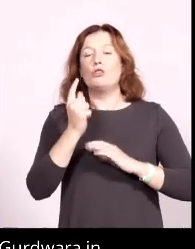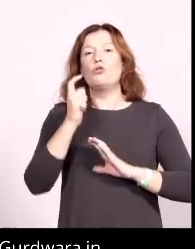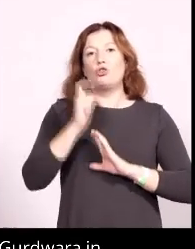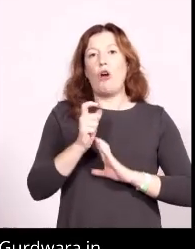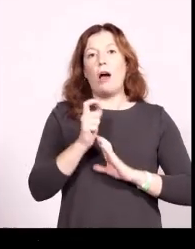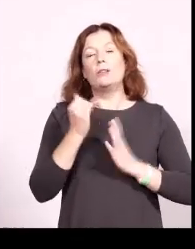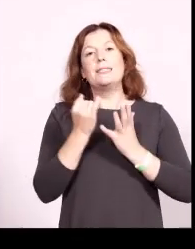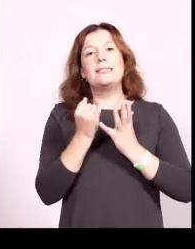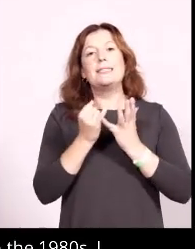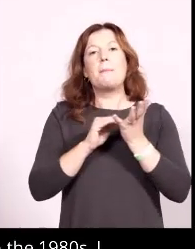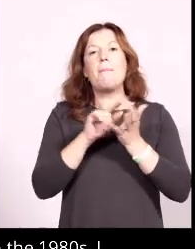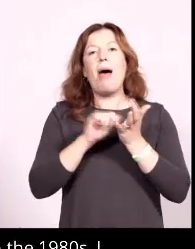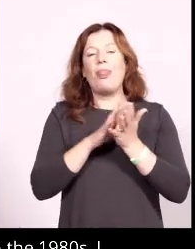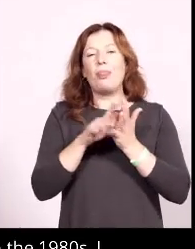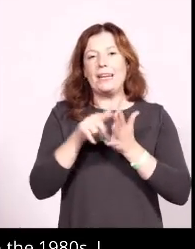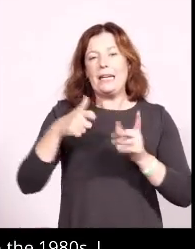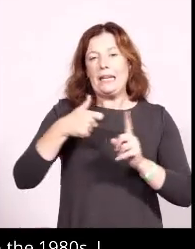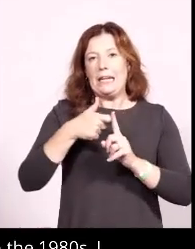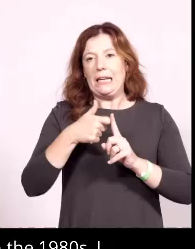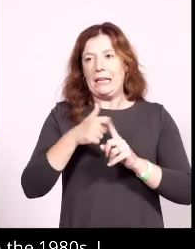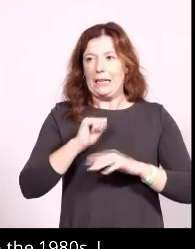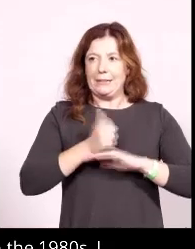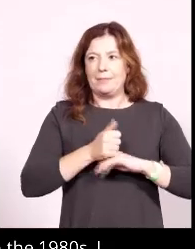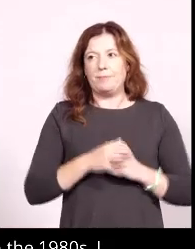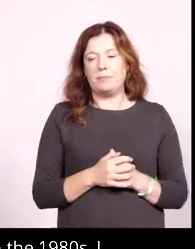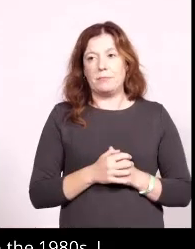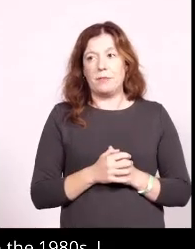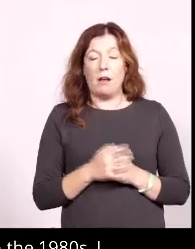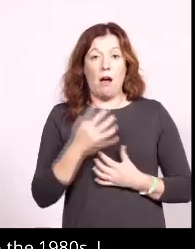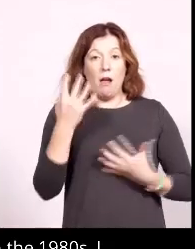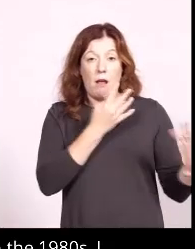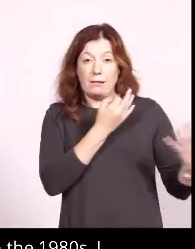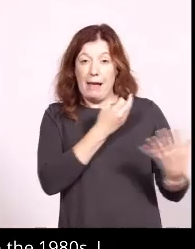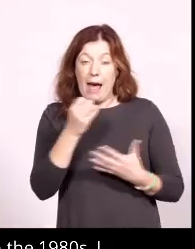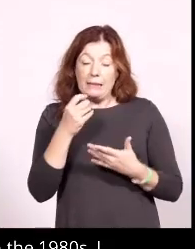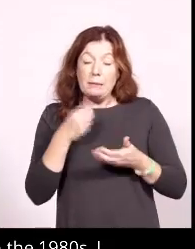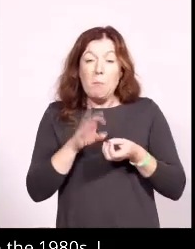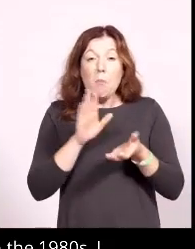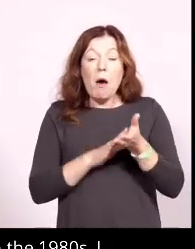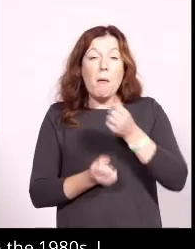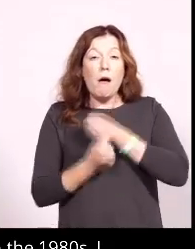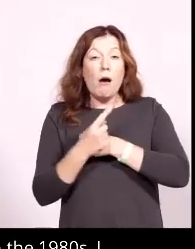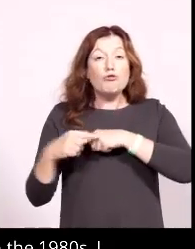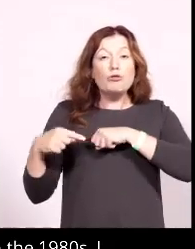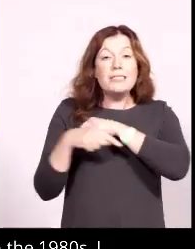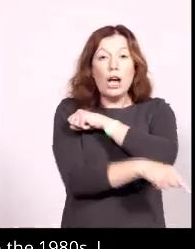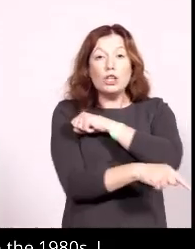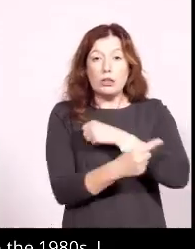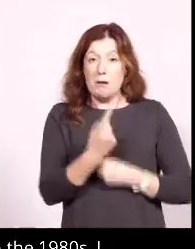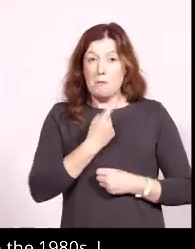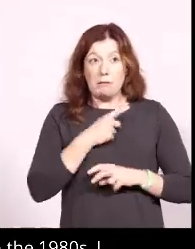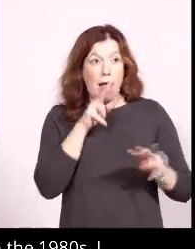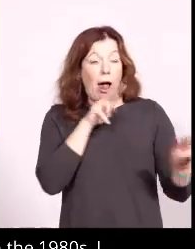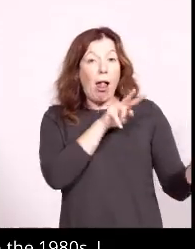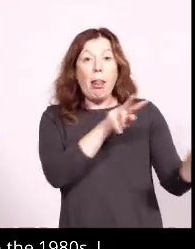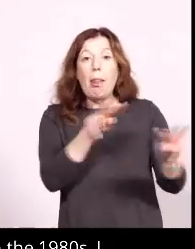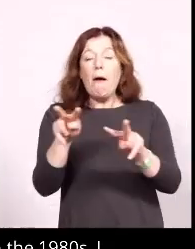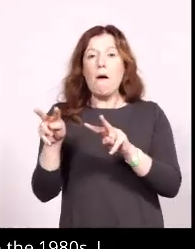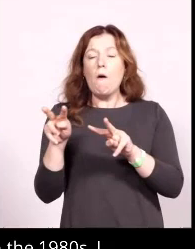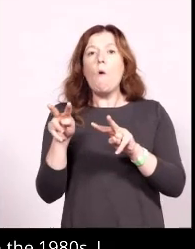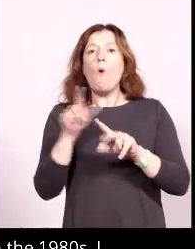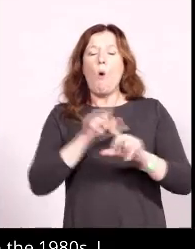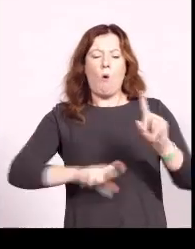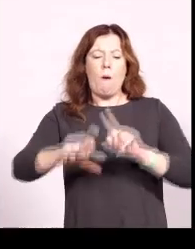in Smethwick. And growing up in recession-hit Birmingham in the 1980s, I realised firsthand the power